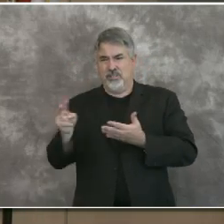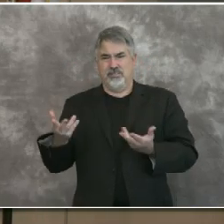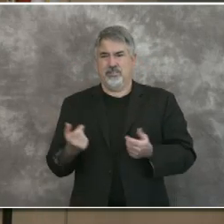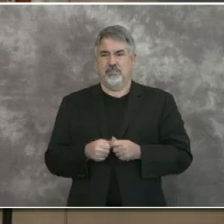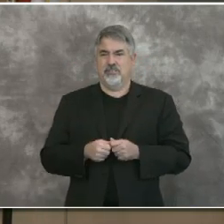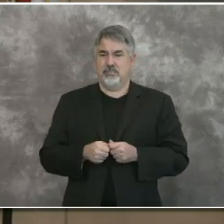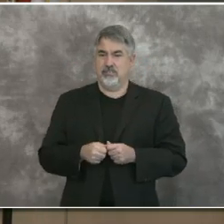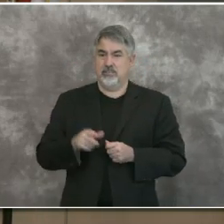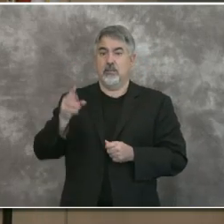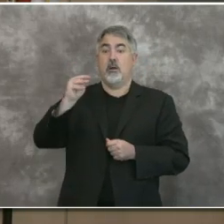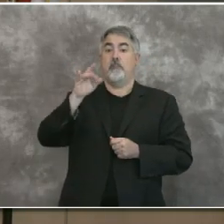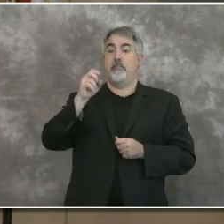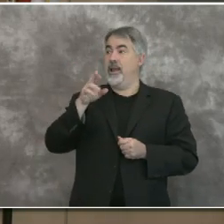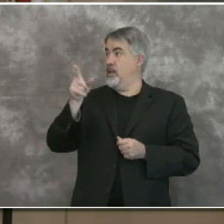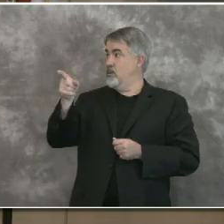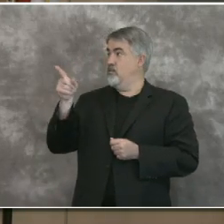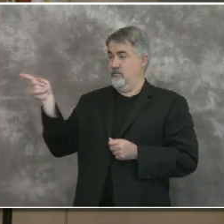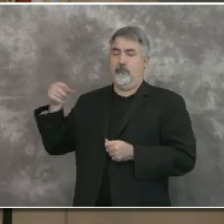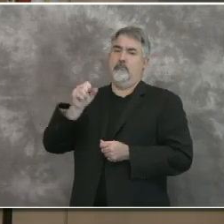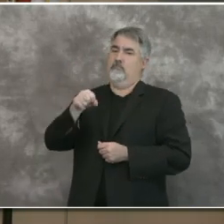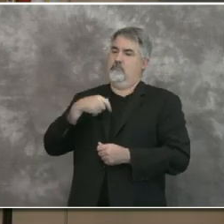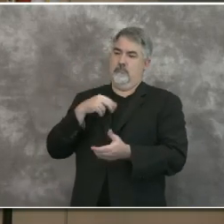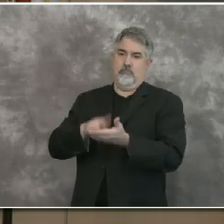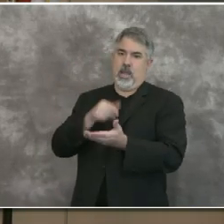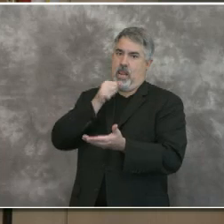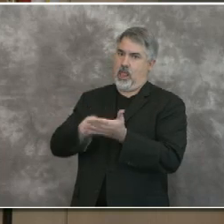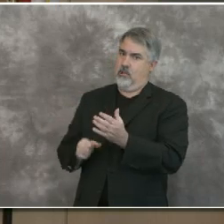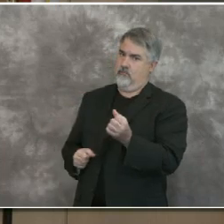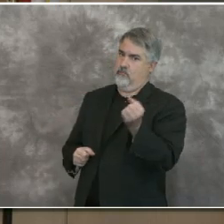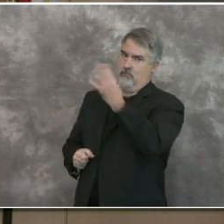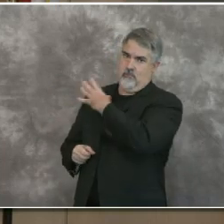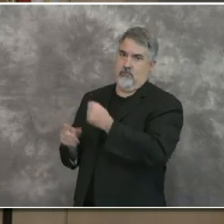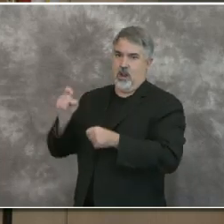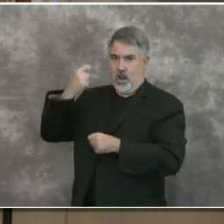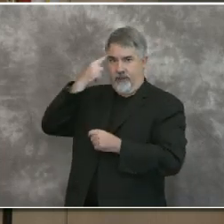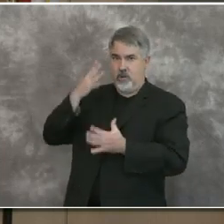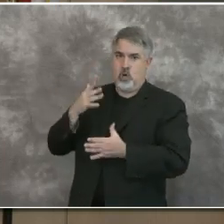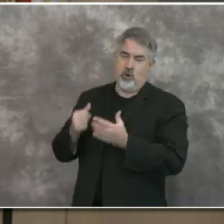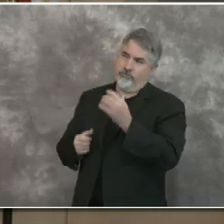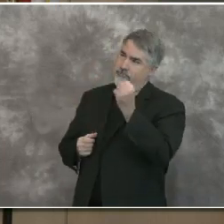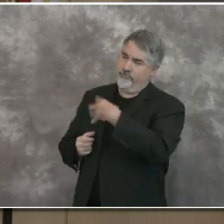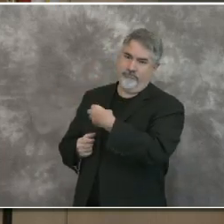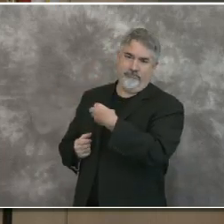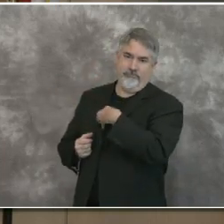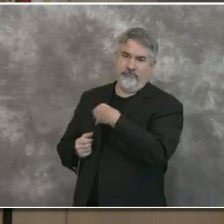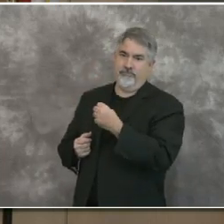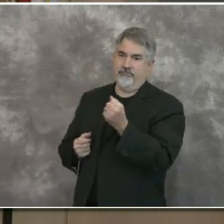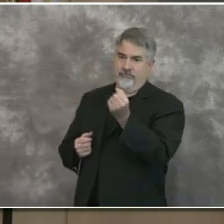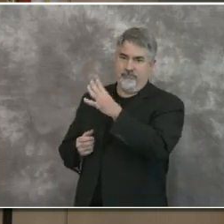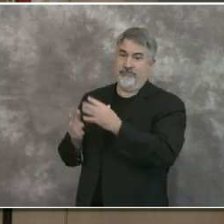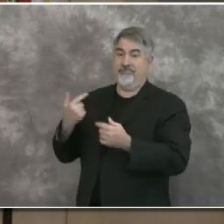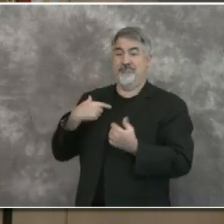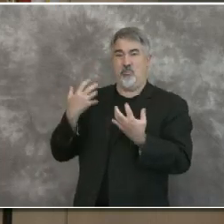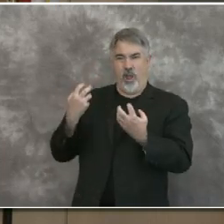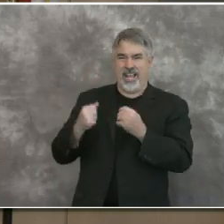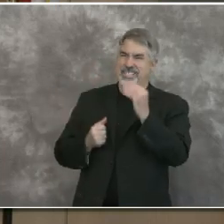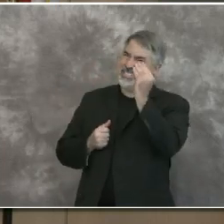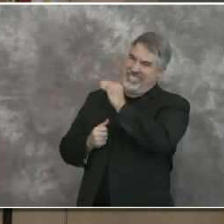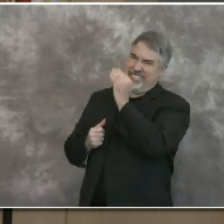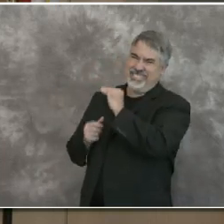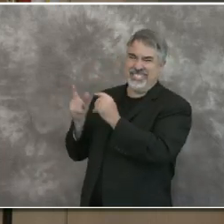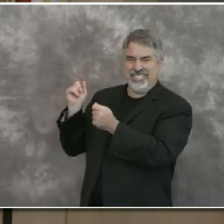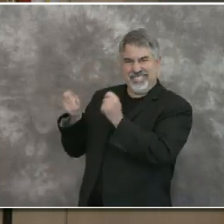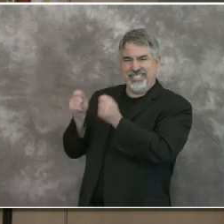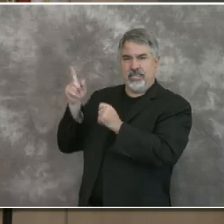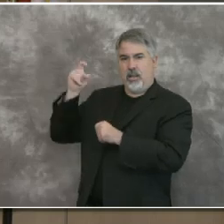try to respond to that. Our goal is to encourage the governor to look at each county. The county of San